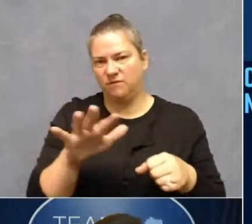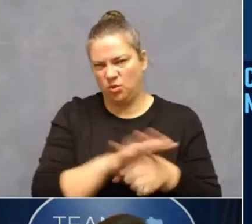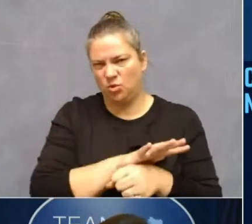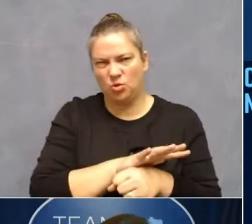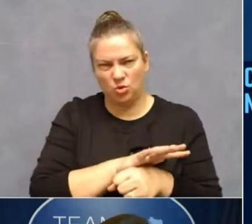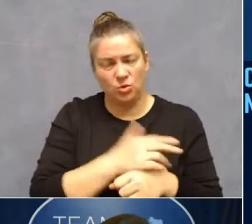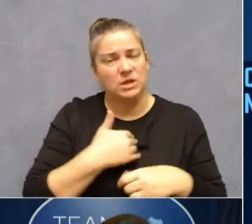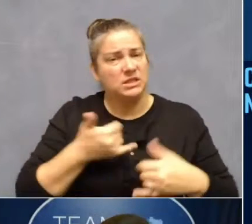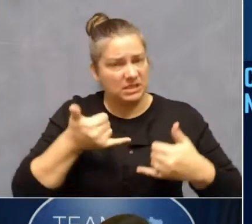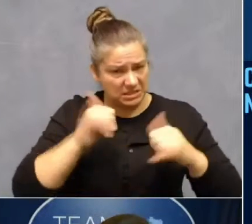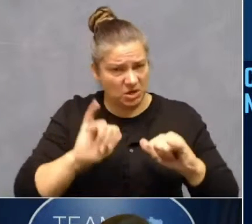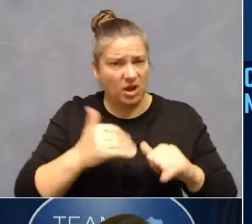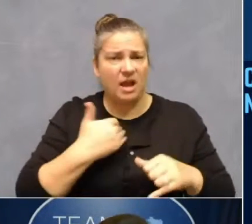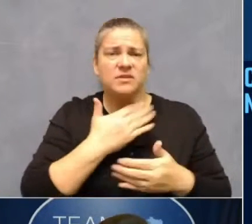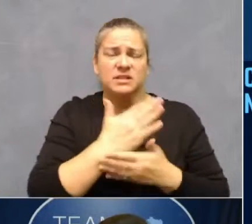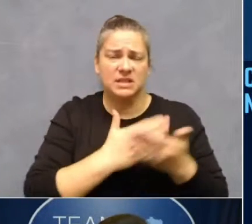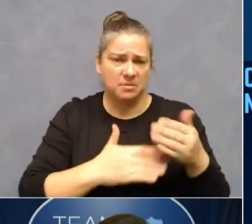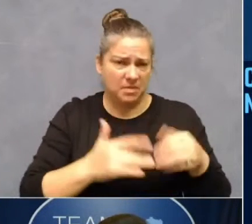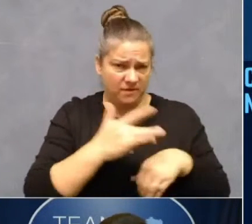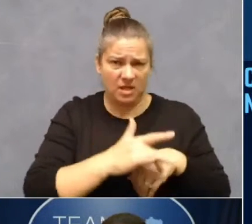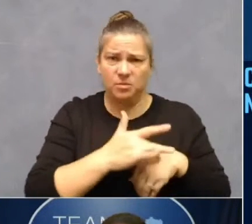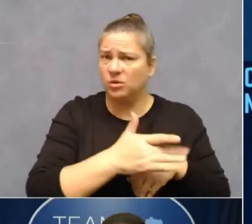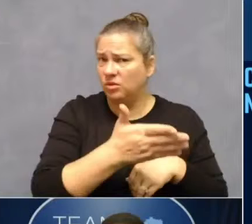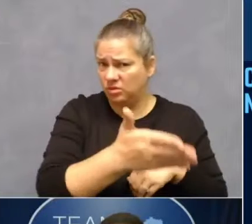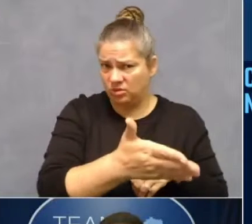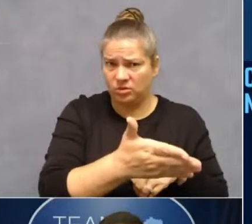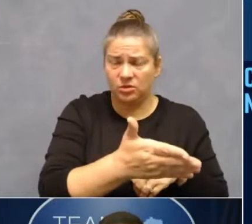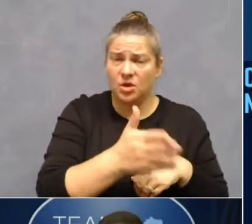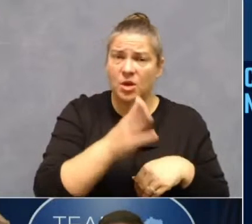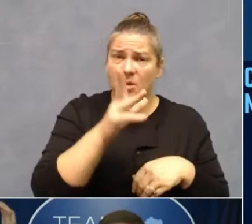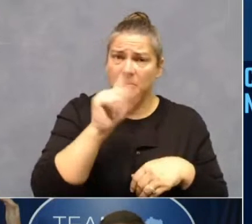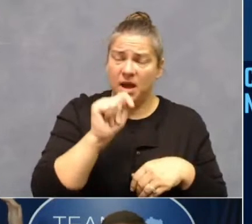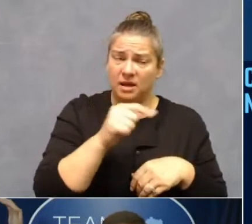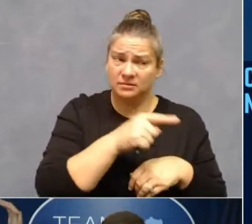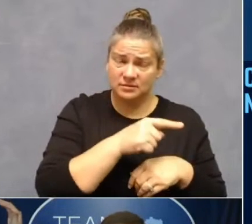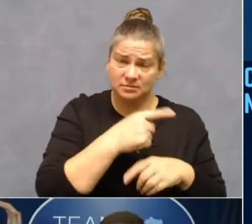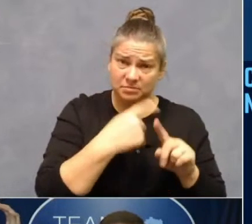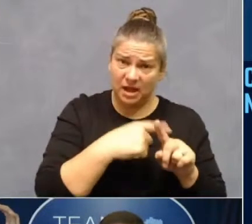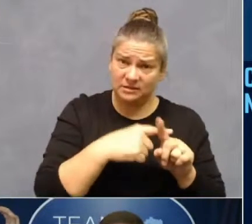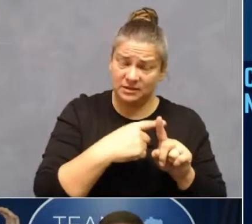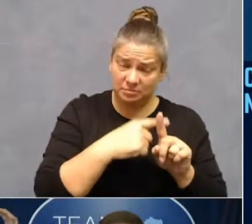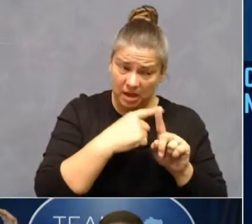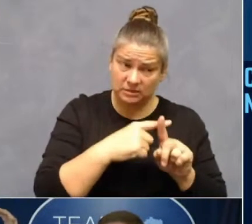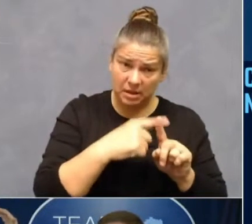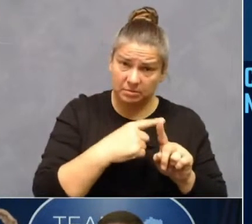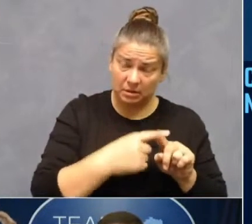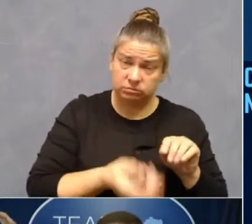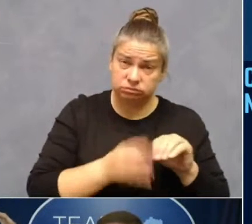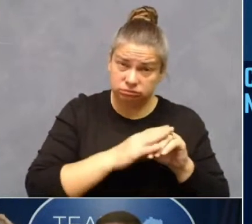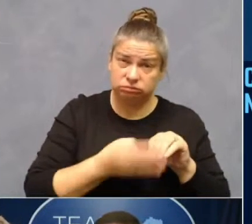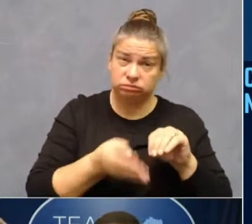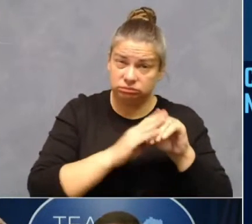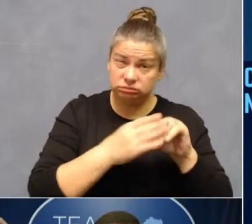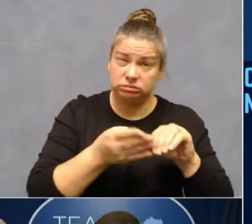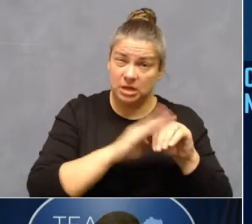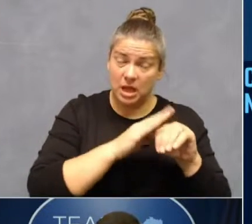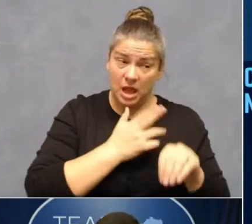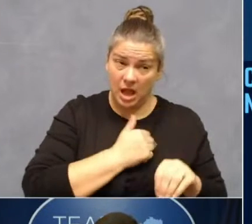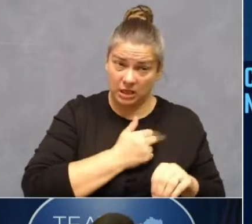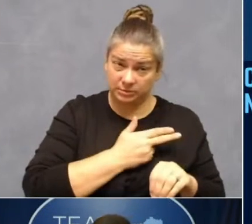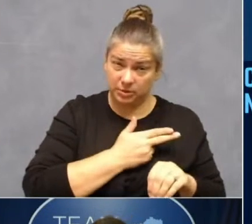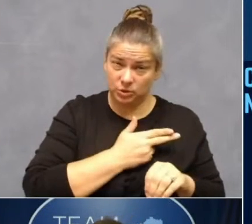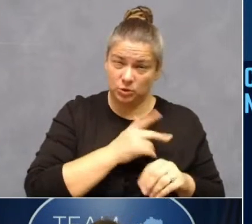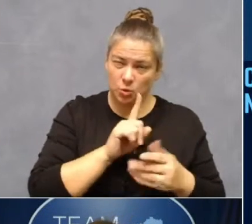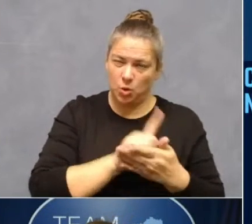have capacity, but with our number of cases that we are seeing and hospitalizations trailing by a week or